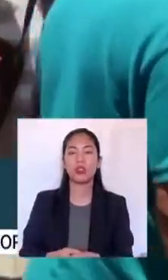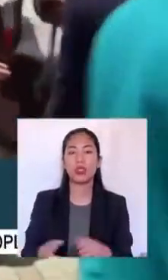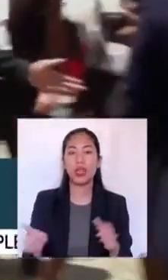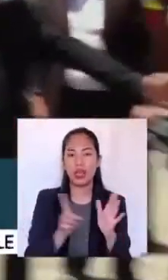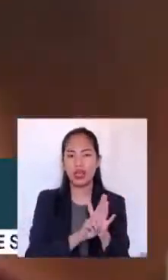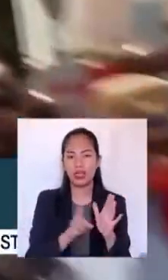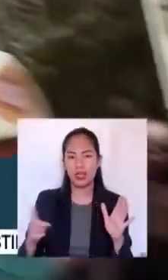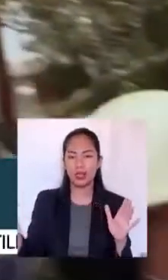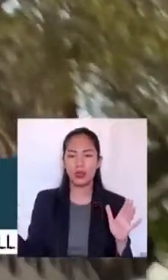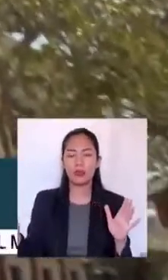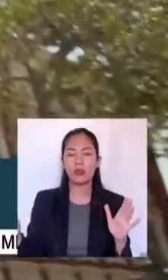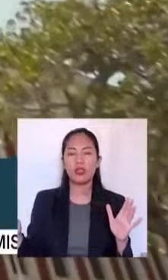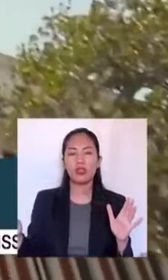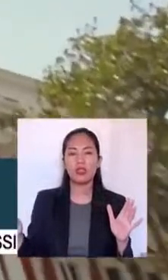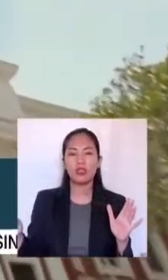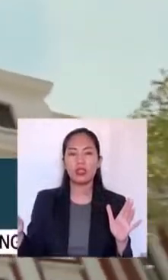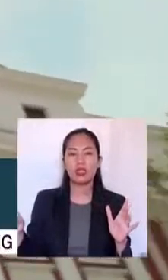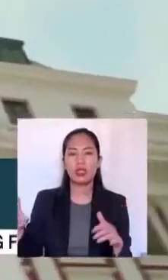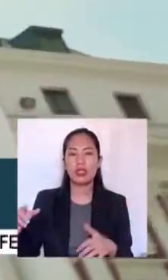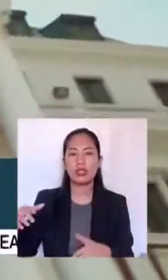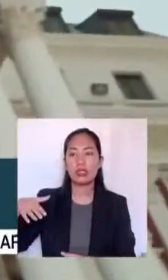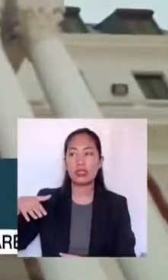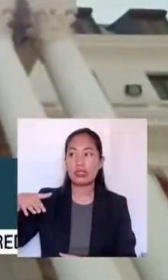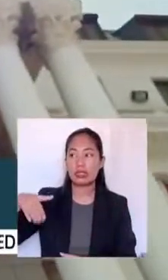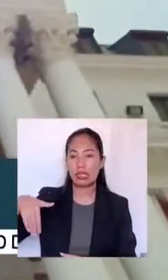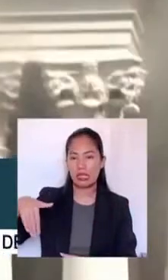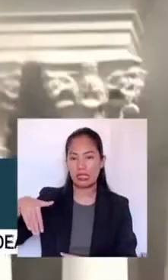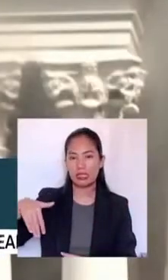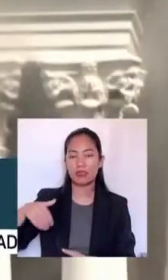when firefighters were already on site.